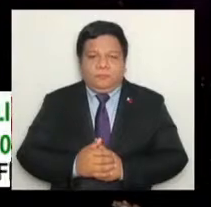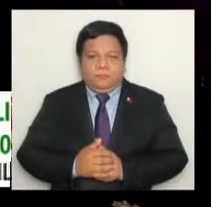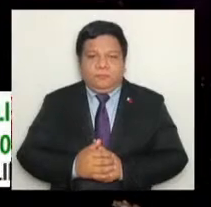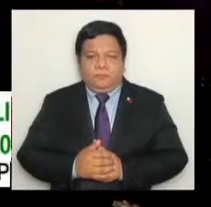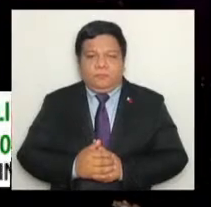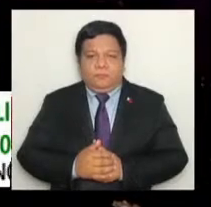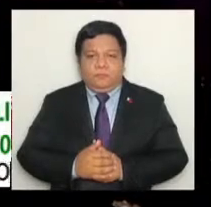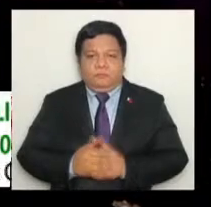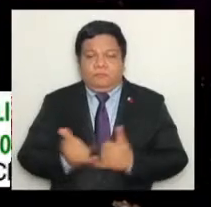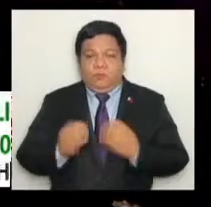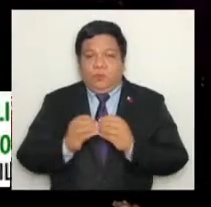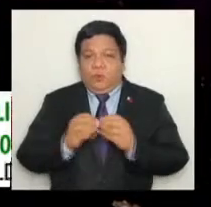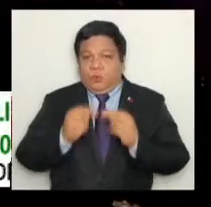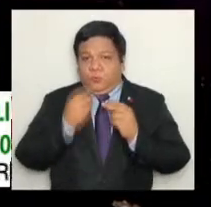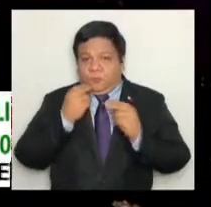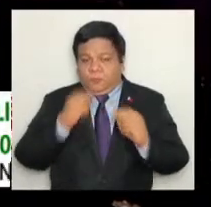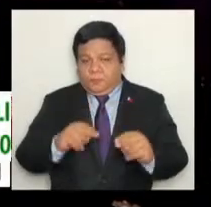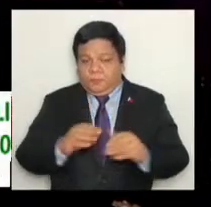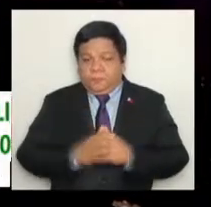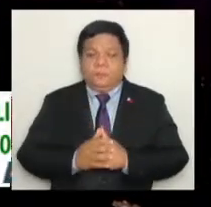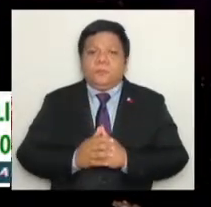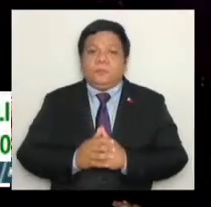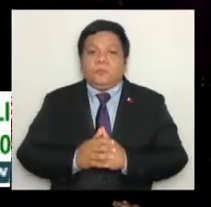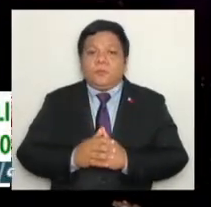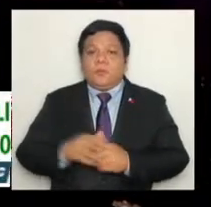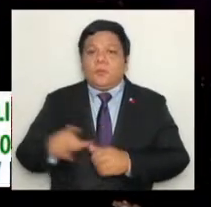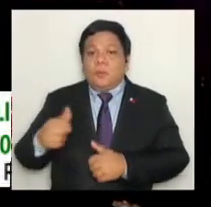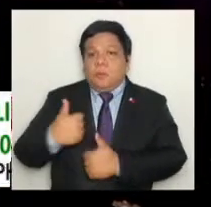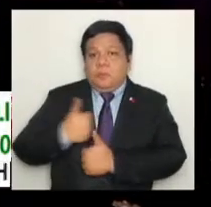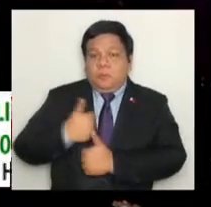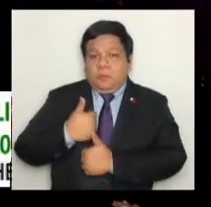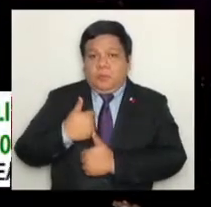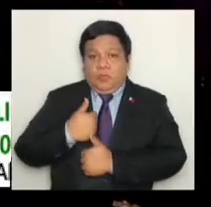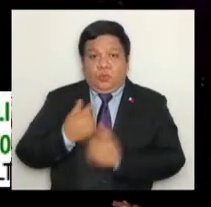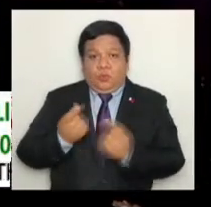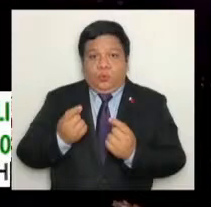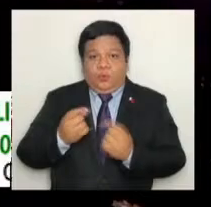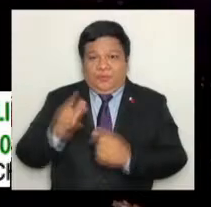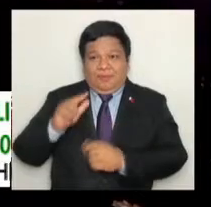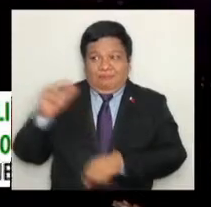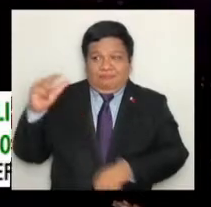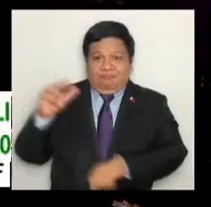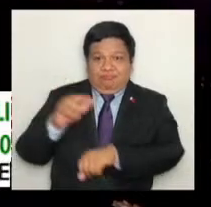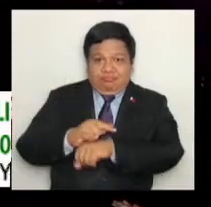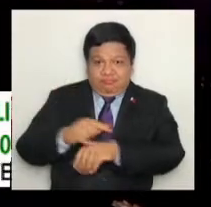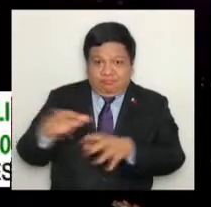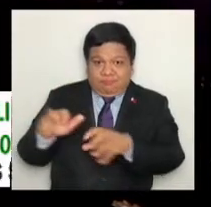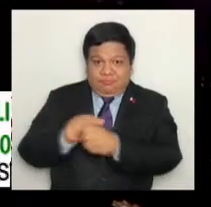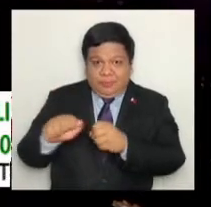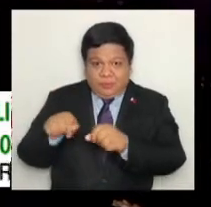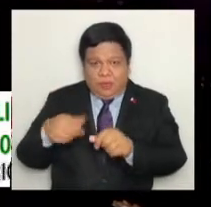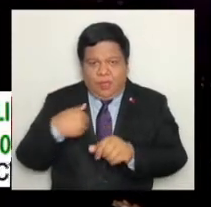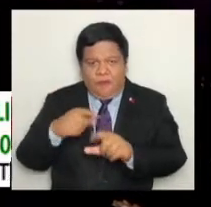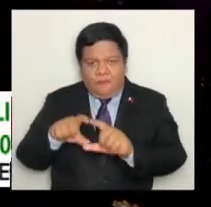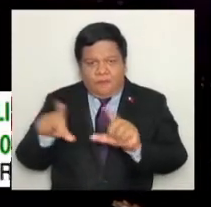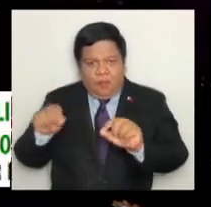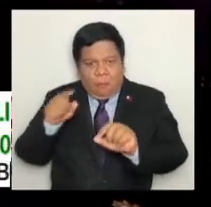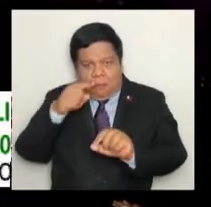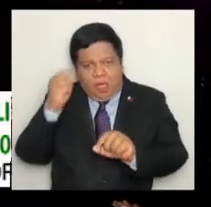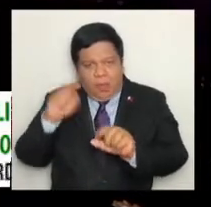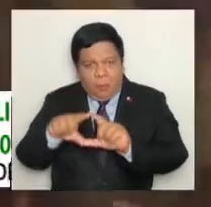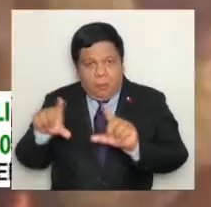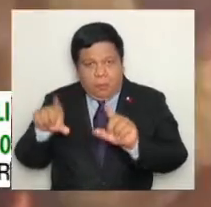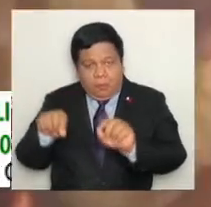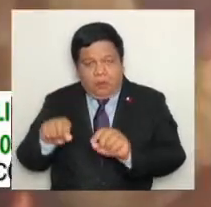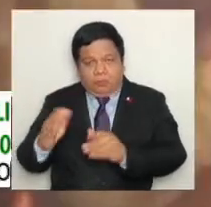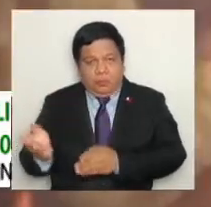Back with more news, the Philippine military will send to the United States the black box recovered from the military plane that crashed in Batikul,